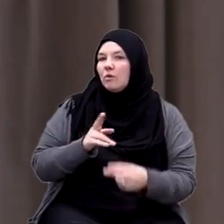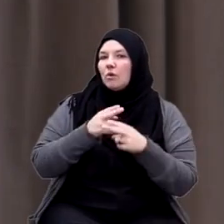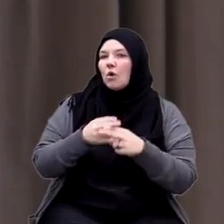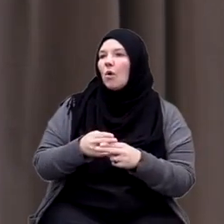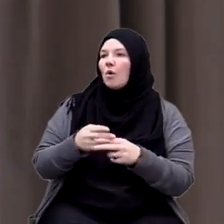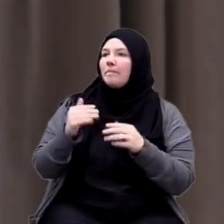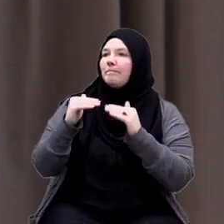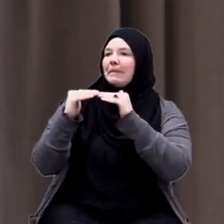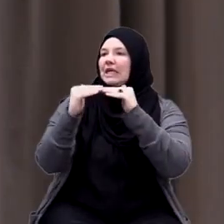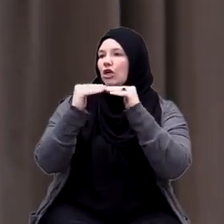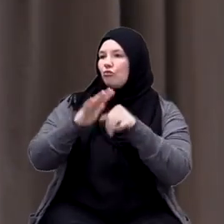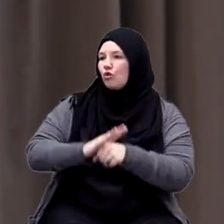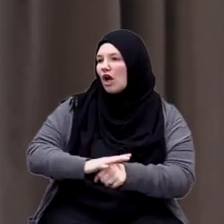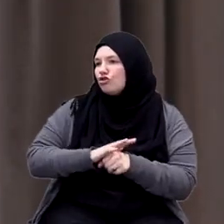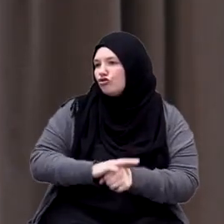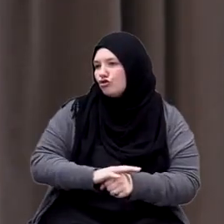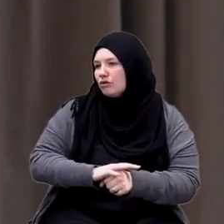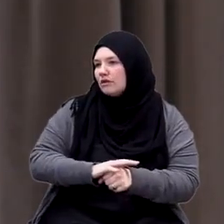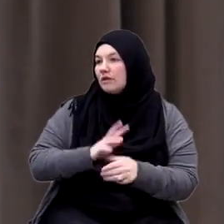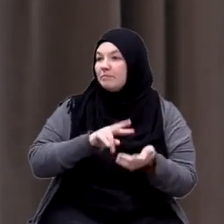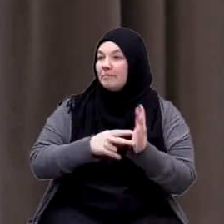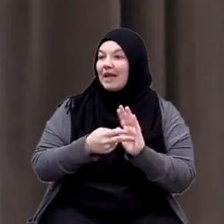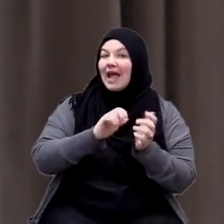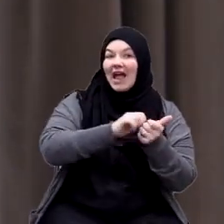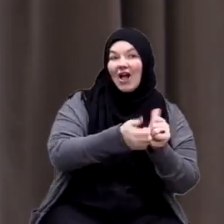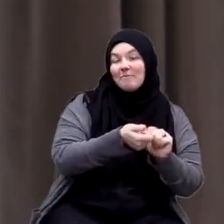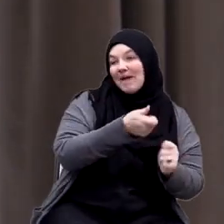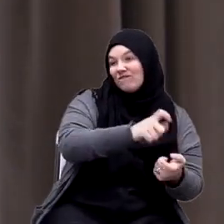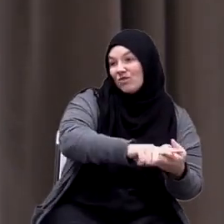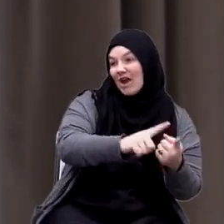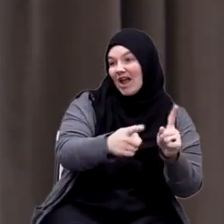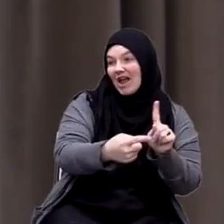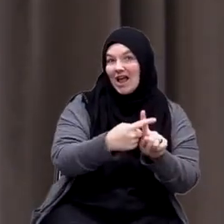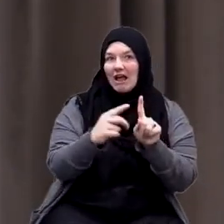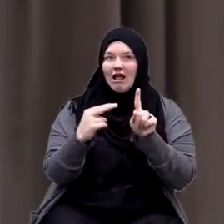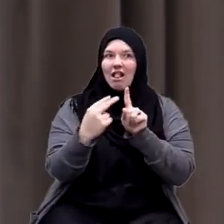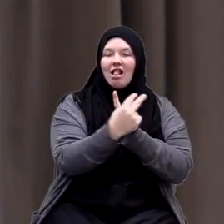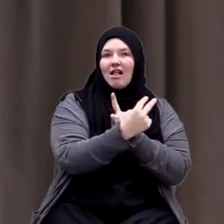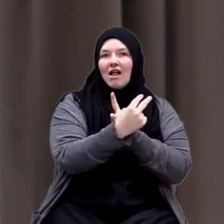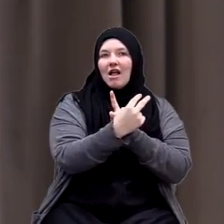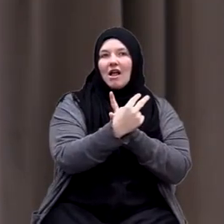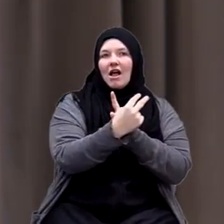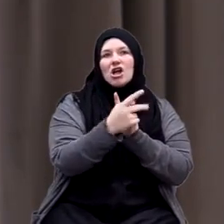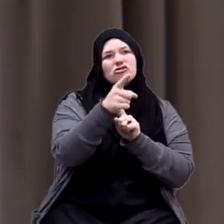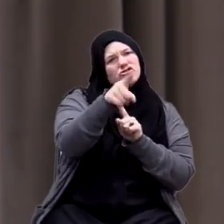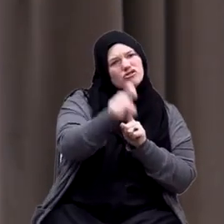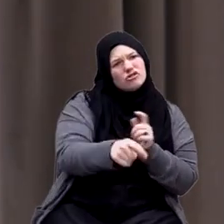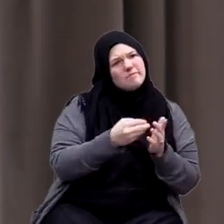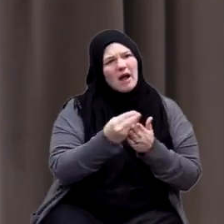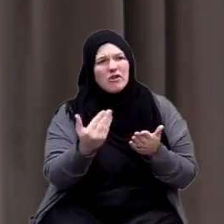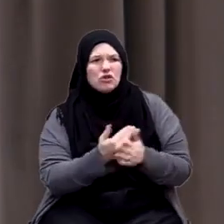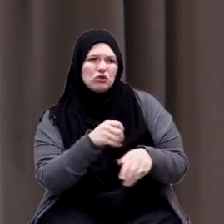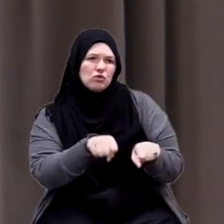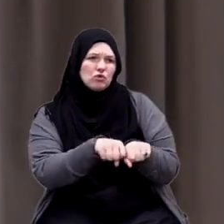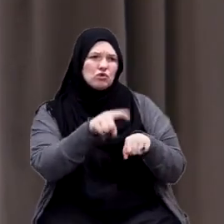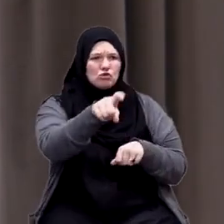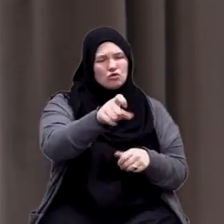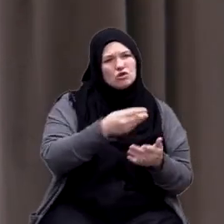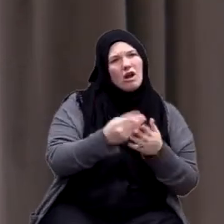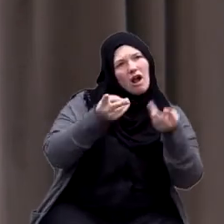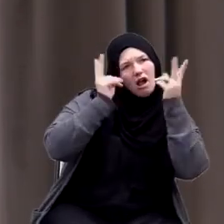peer pressure. How his or her peers want to shape them according to their